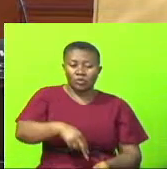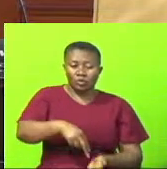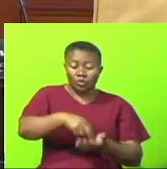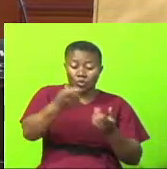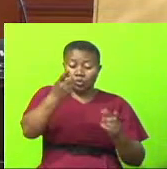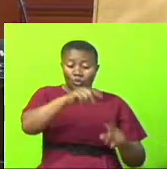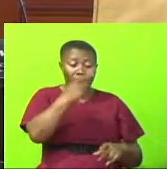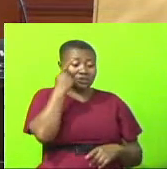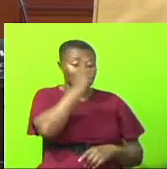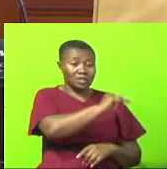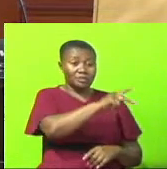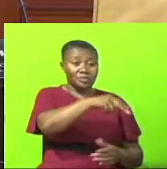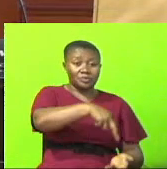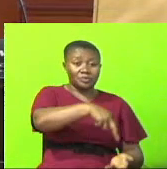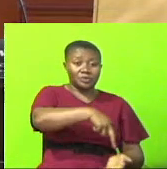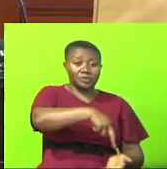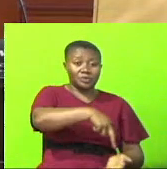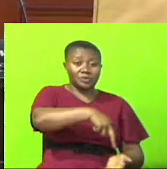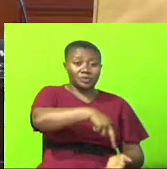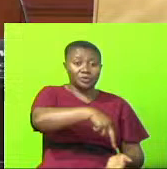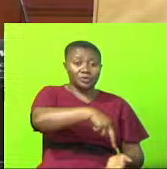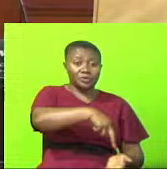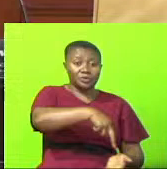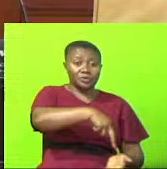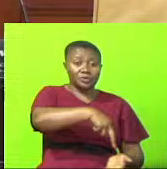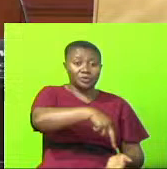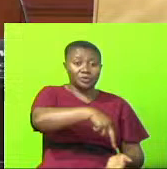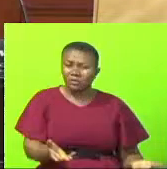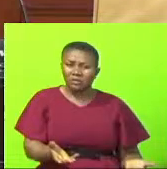obstruct must end. This must end.